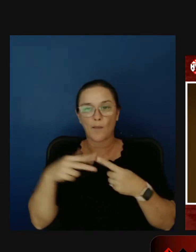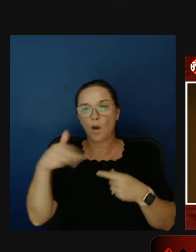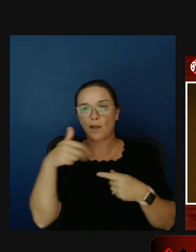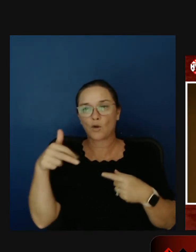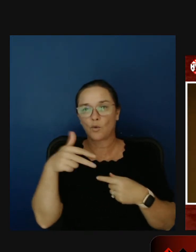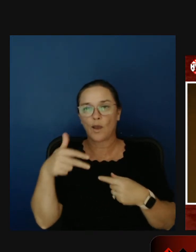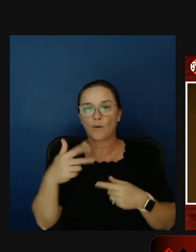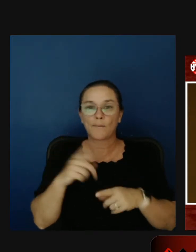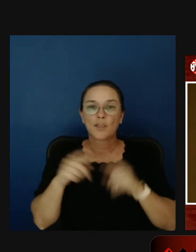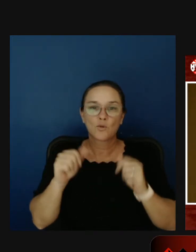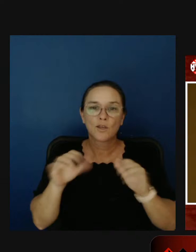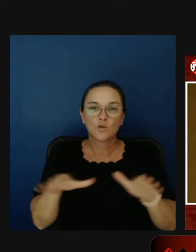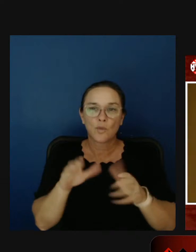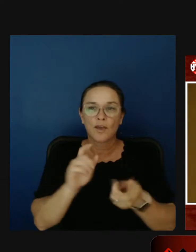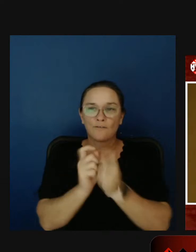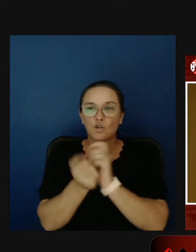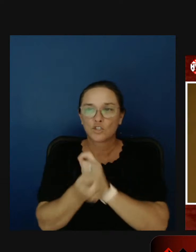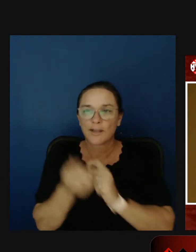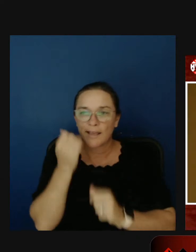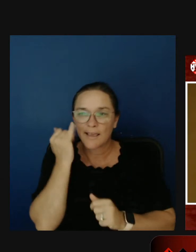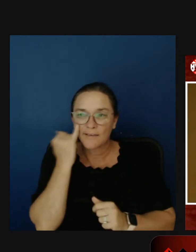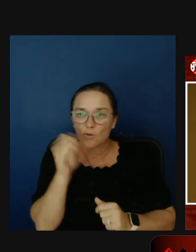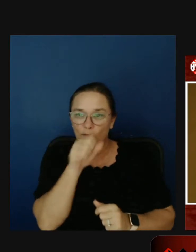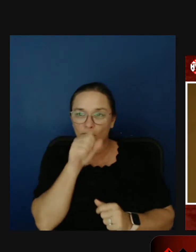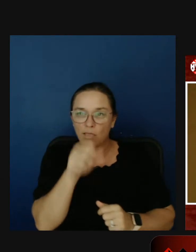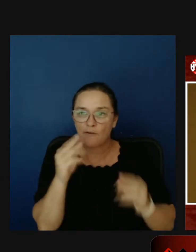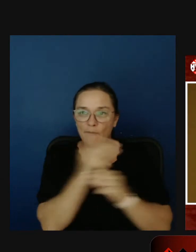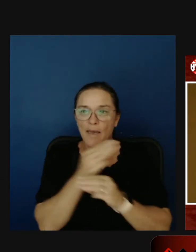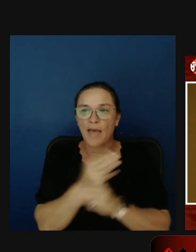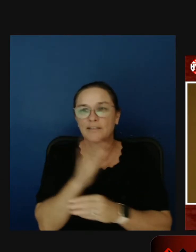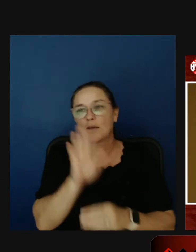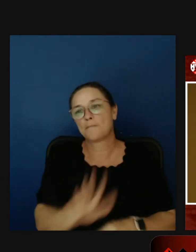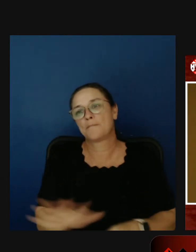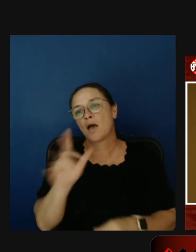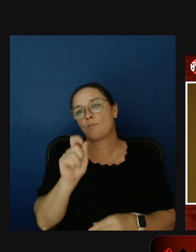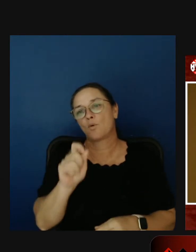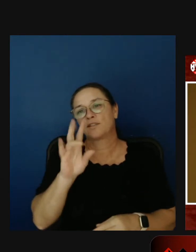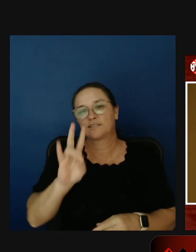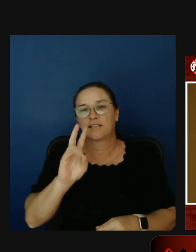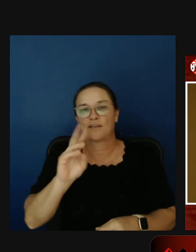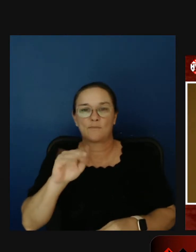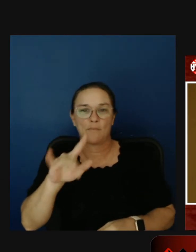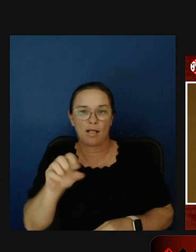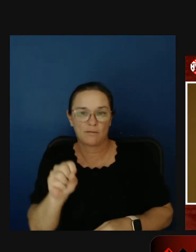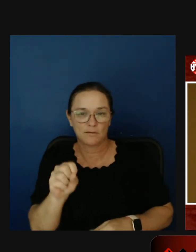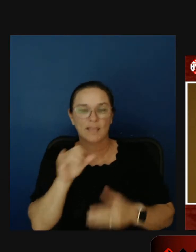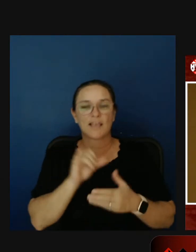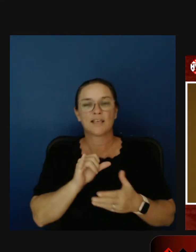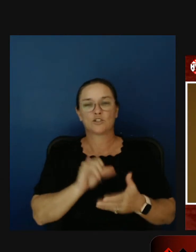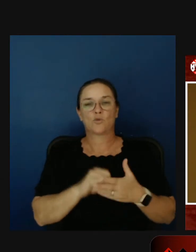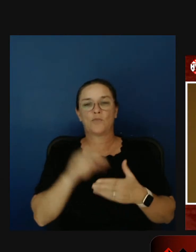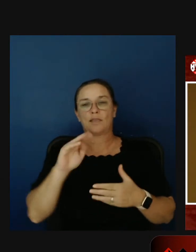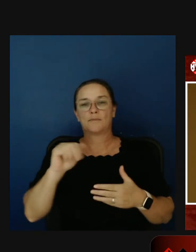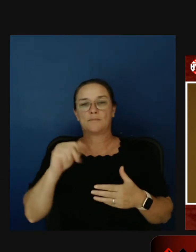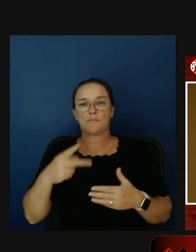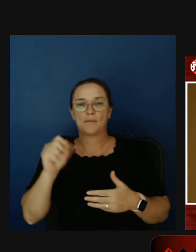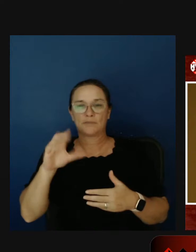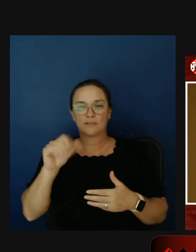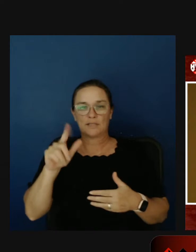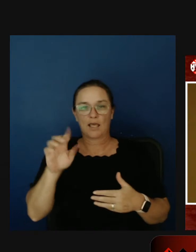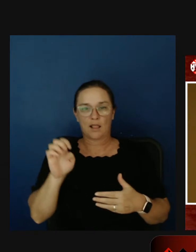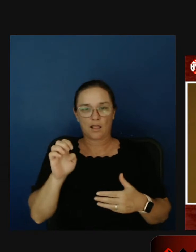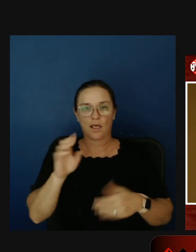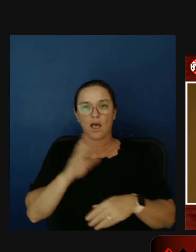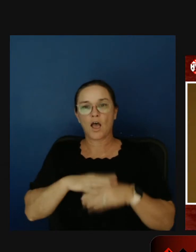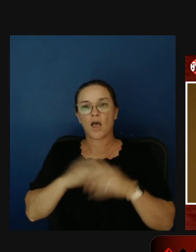math that much, and it comes out to about 0.7 miles. So that's what the map scale is on a lot